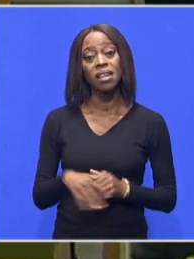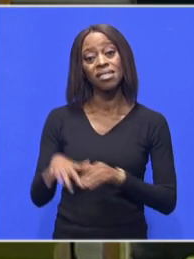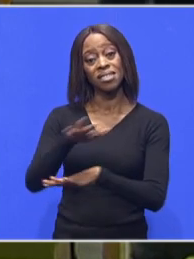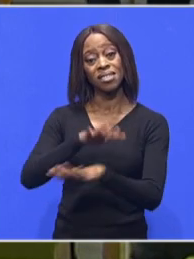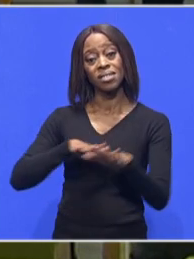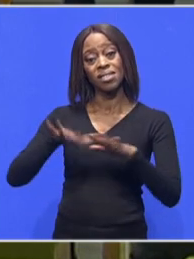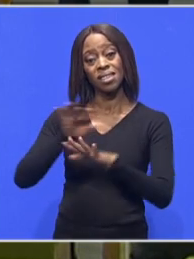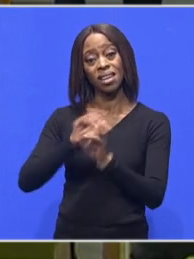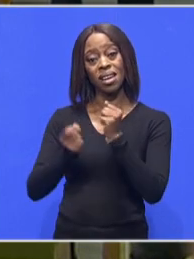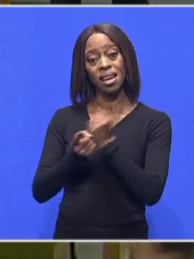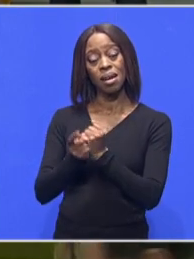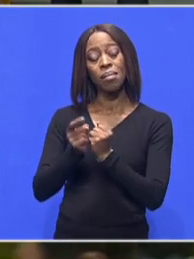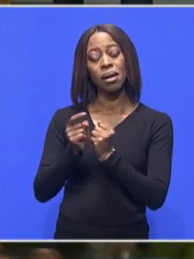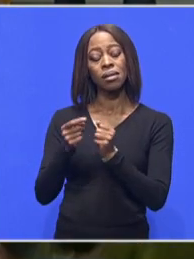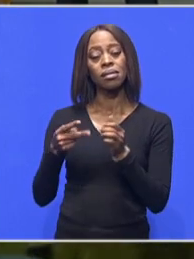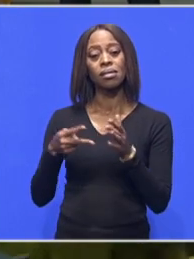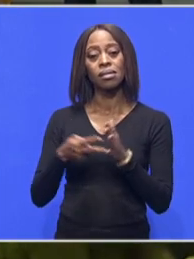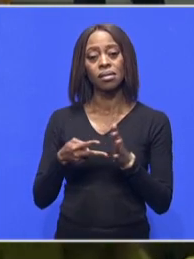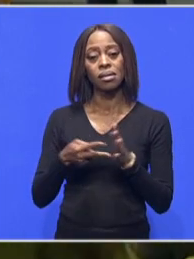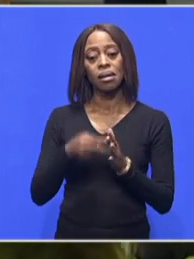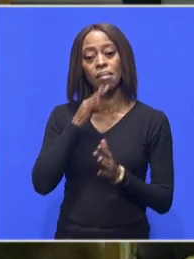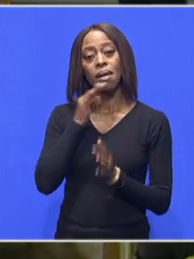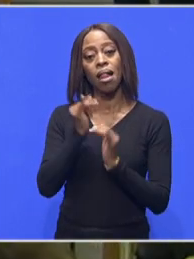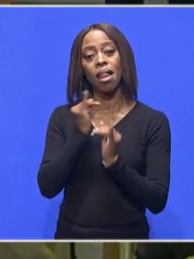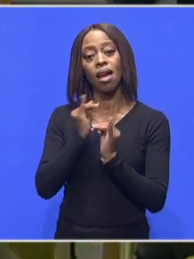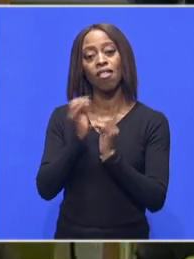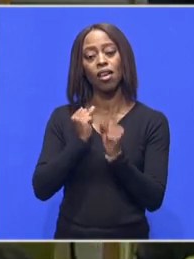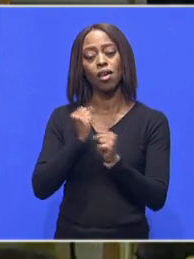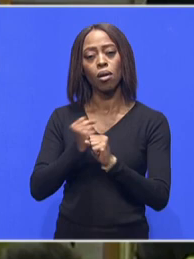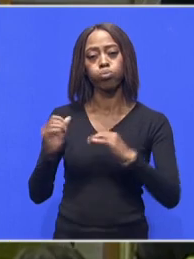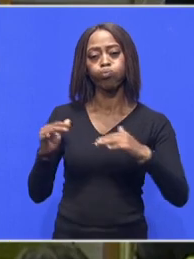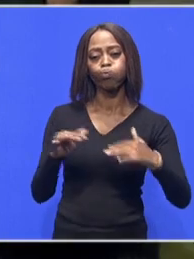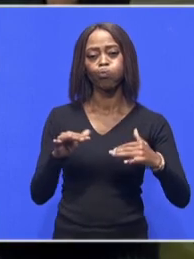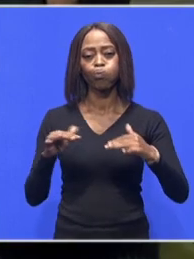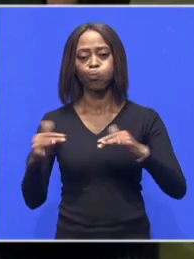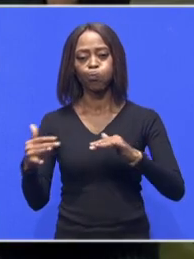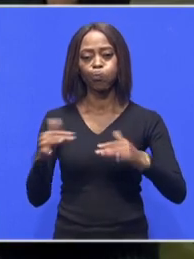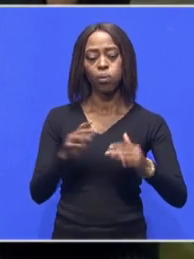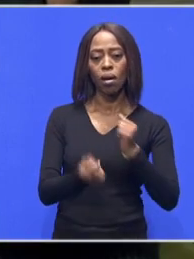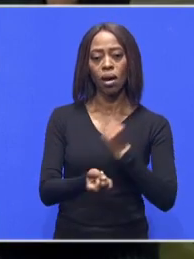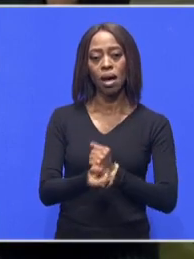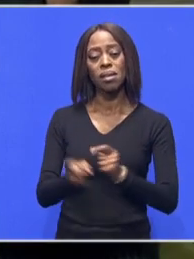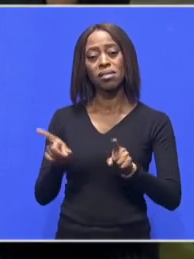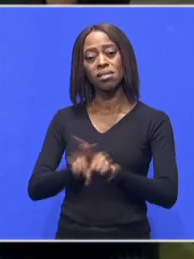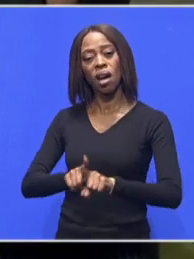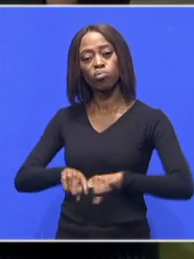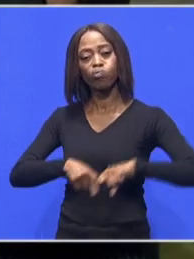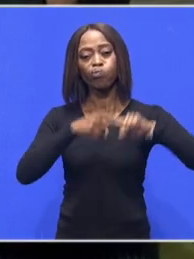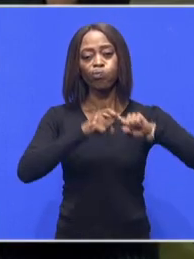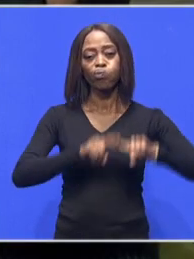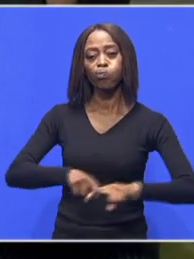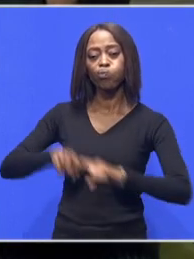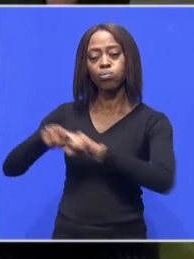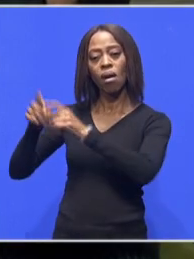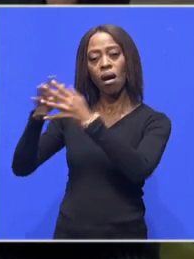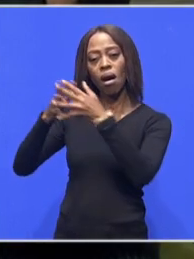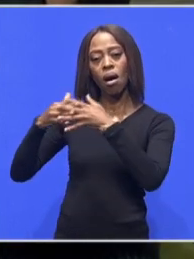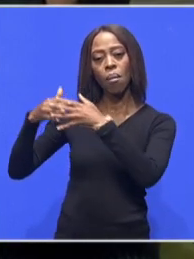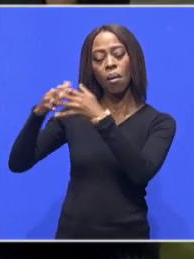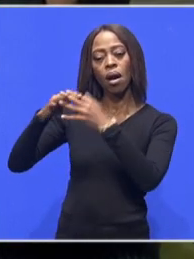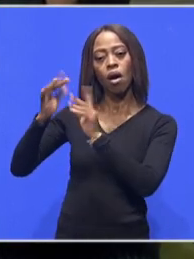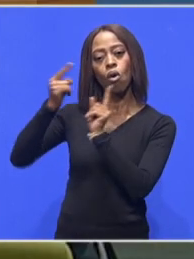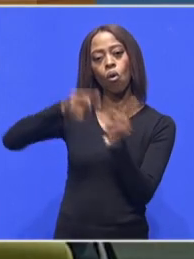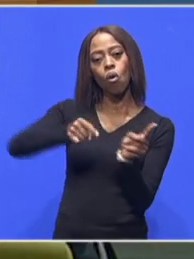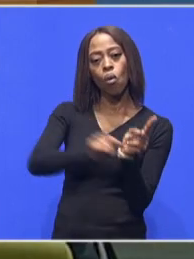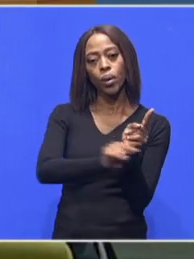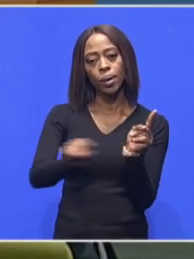in Syria has to be the 11-year-long civil war and the sanctions imposed by the West. Syrian ambassador to